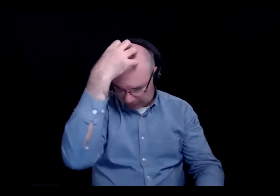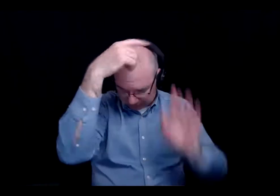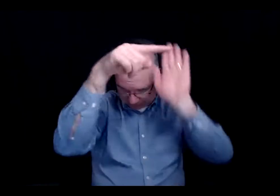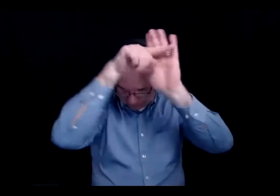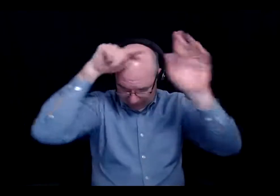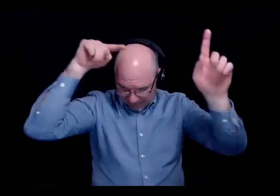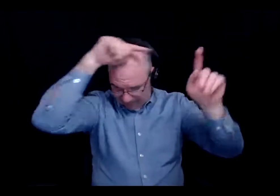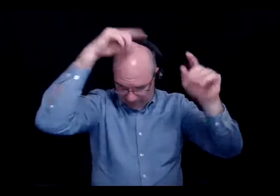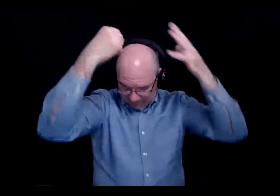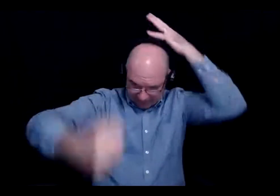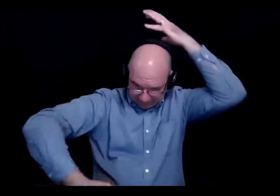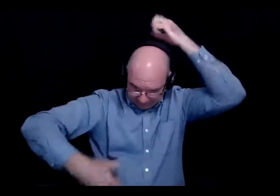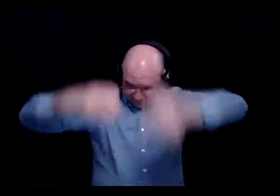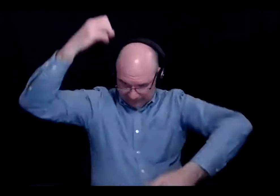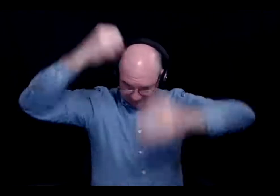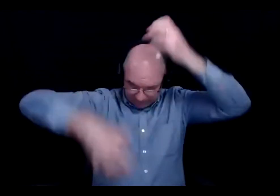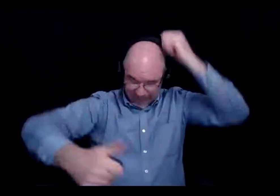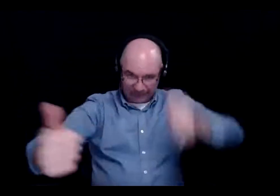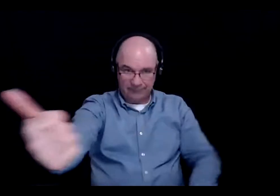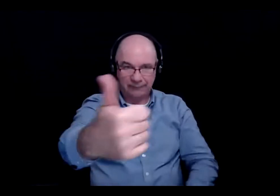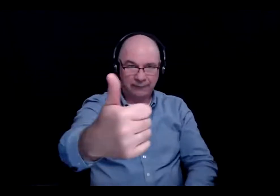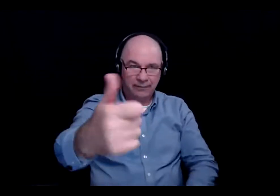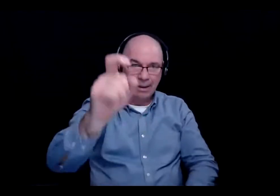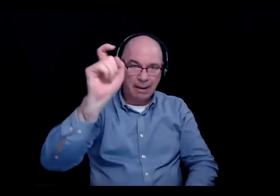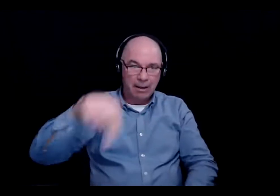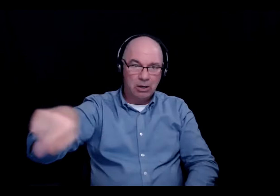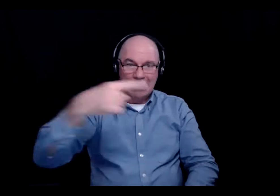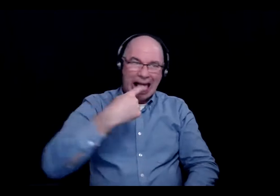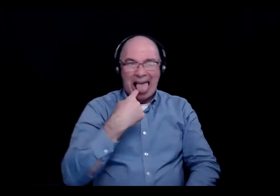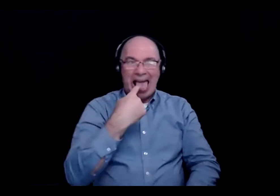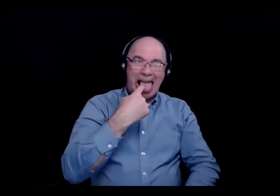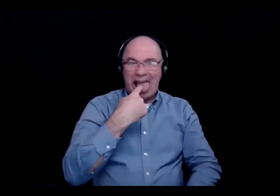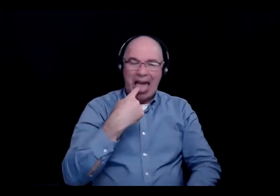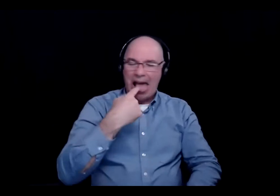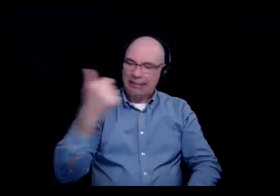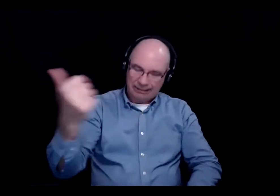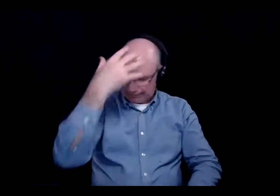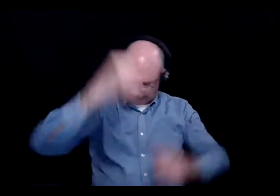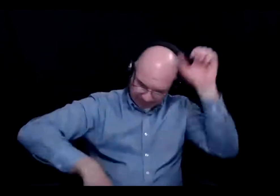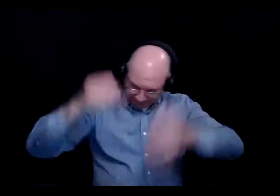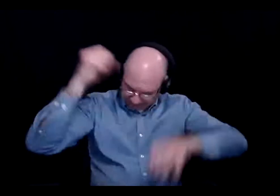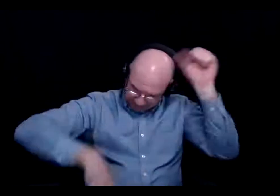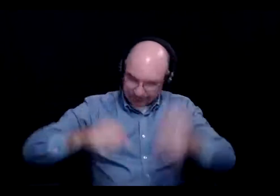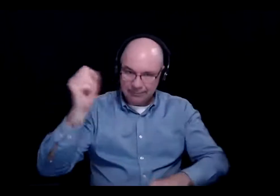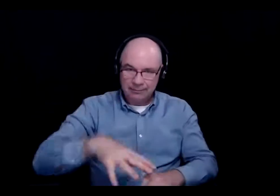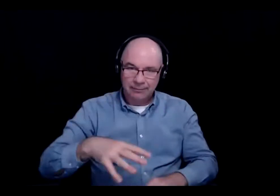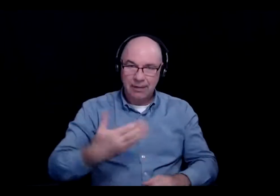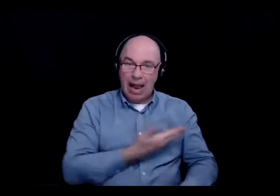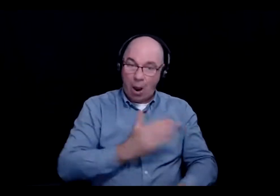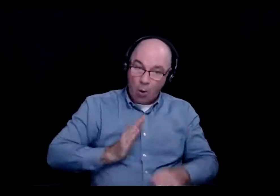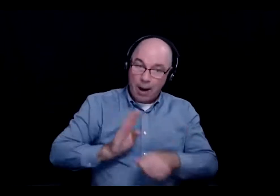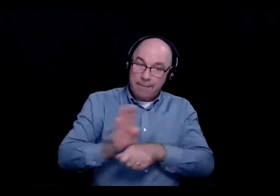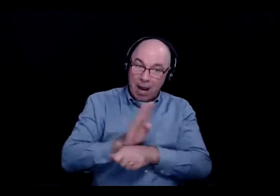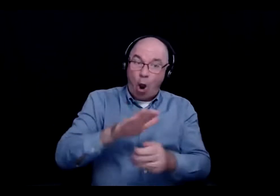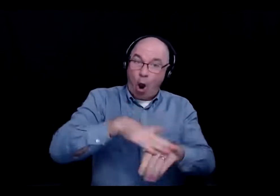that self-doubt and get rid of it. And that's the work that you have to do. Like she said, our business works on